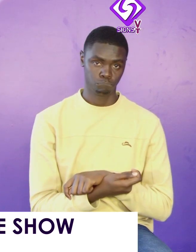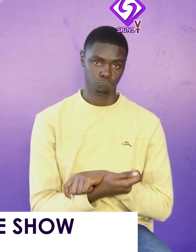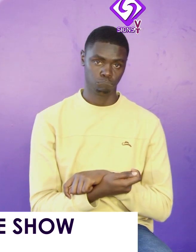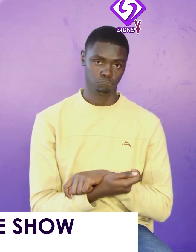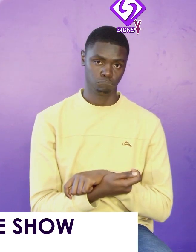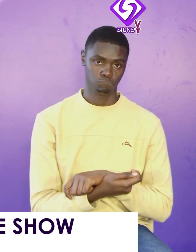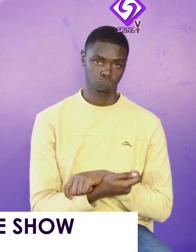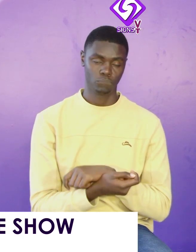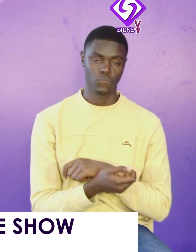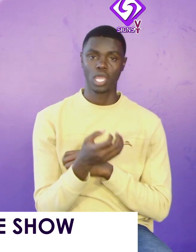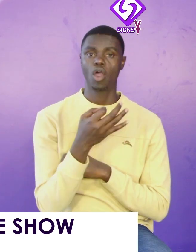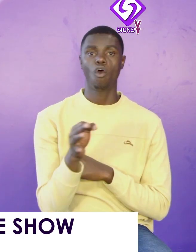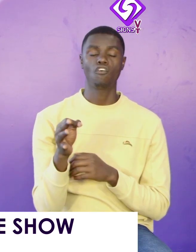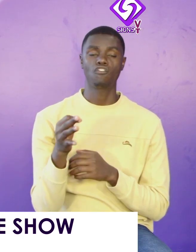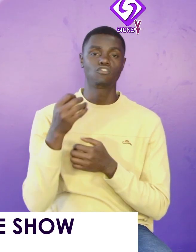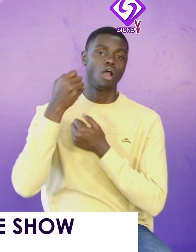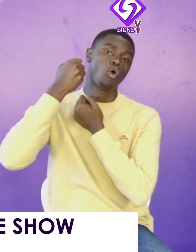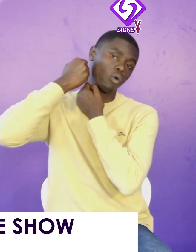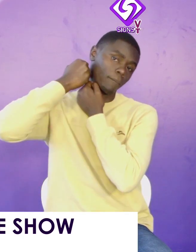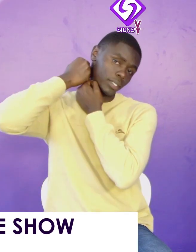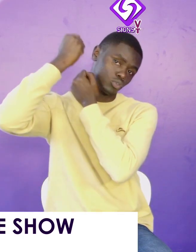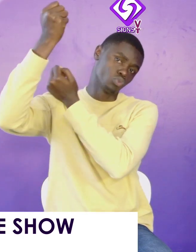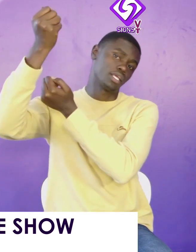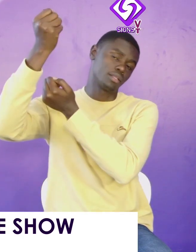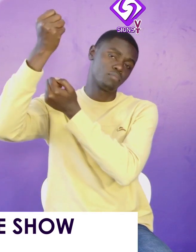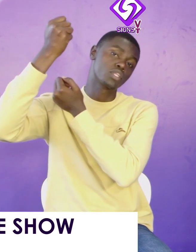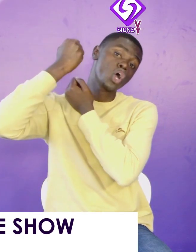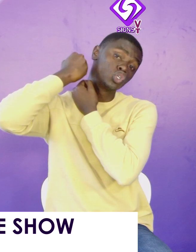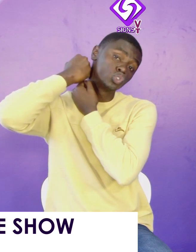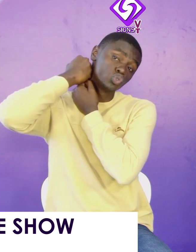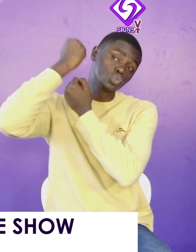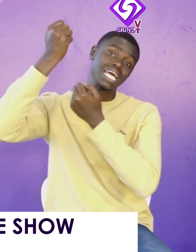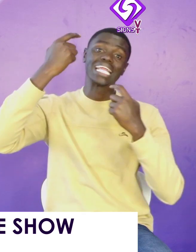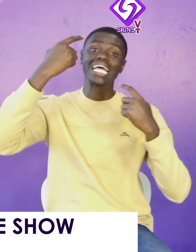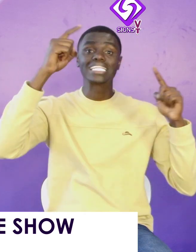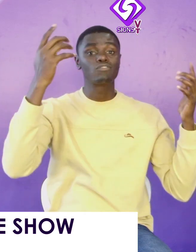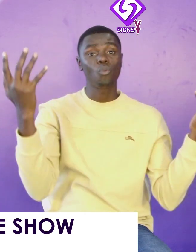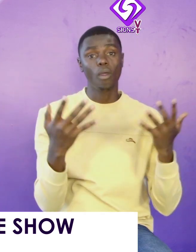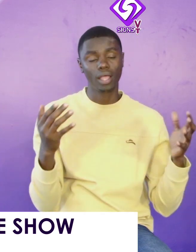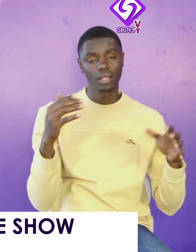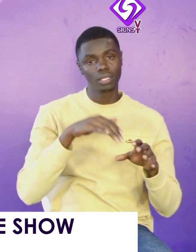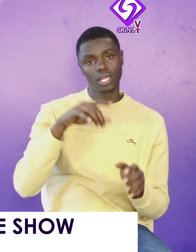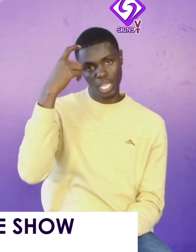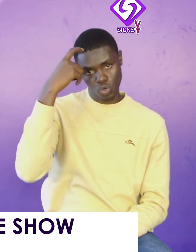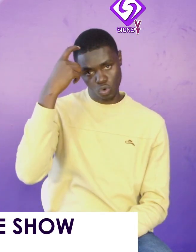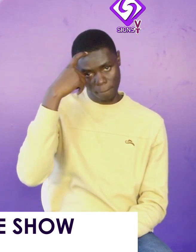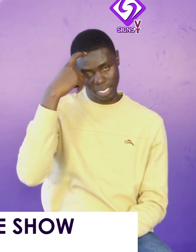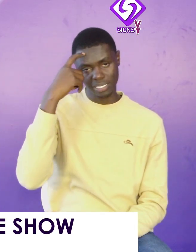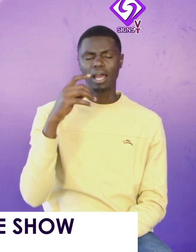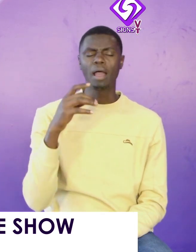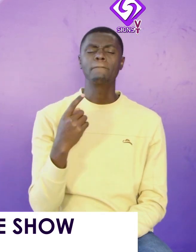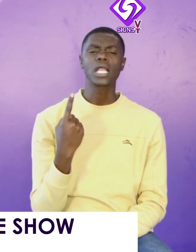thought of committing suicide. Suicide thrives in your mind, being